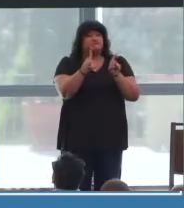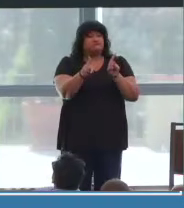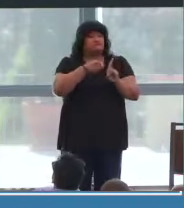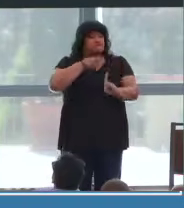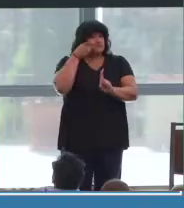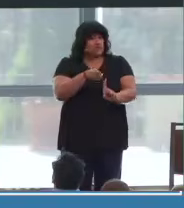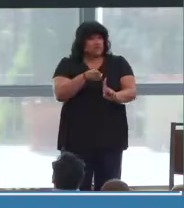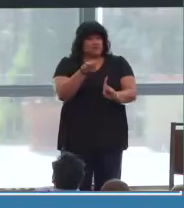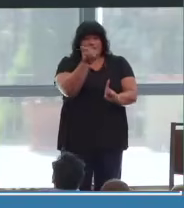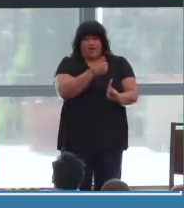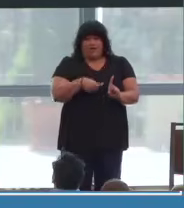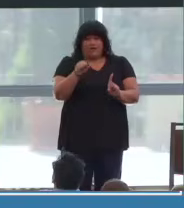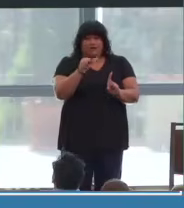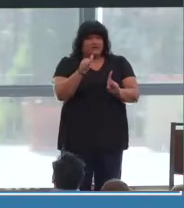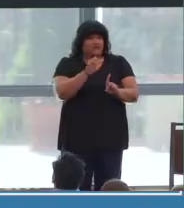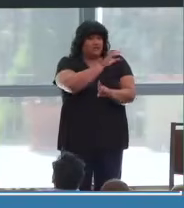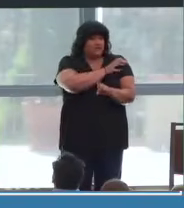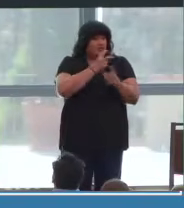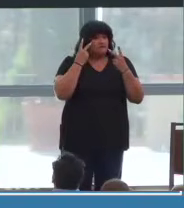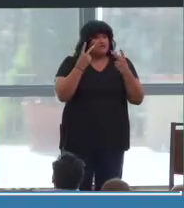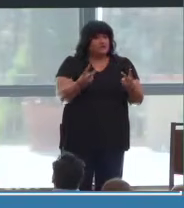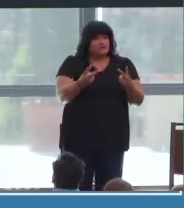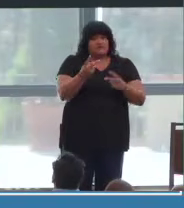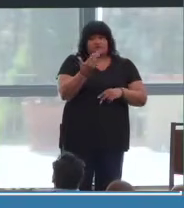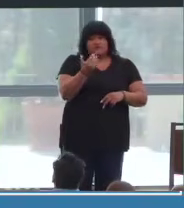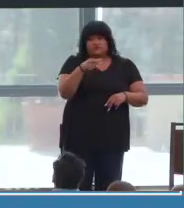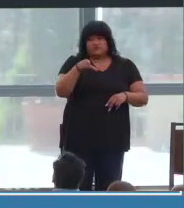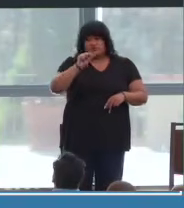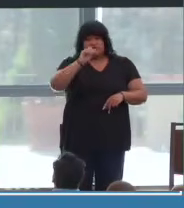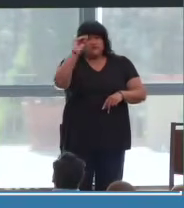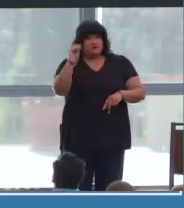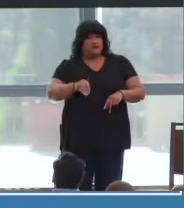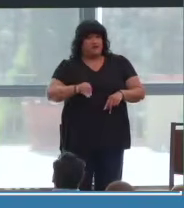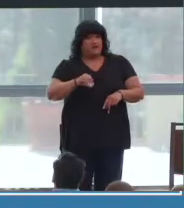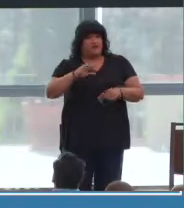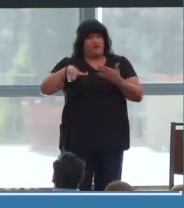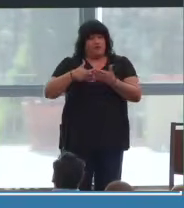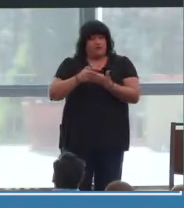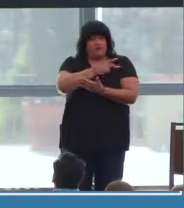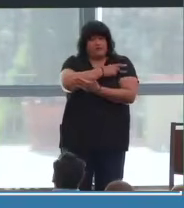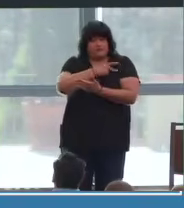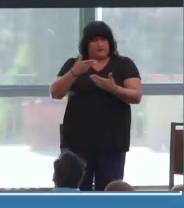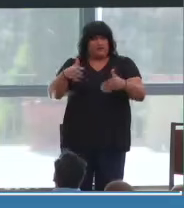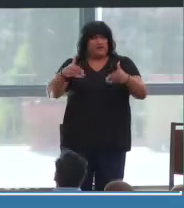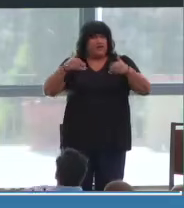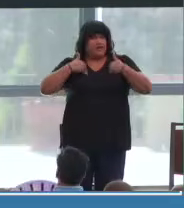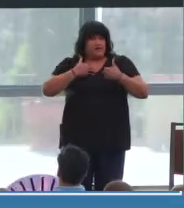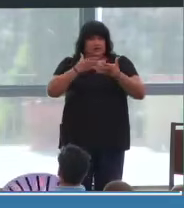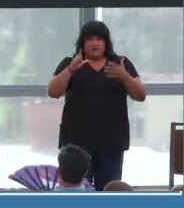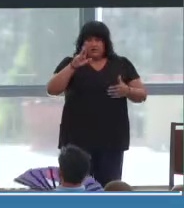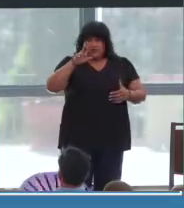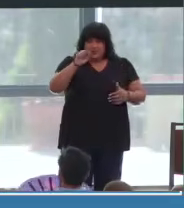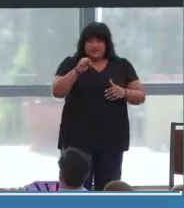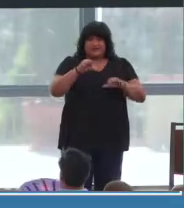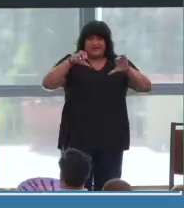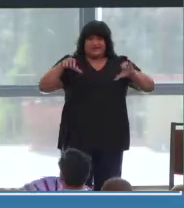any given clinic visit, 15 to 20% of patients have a lot of lupus